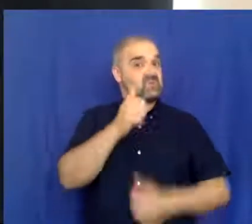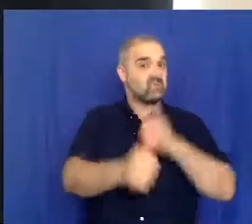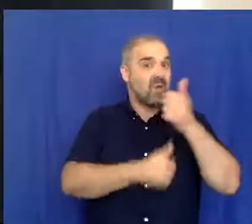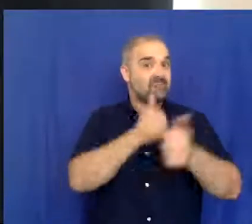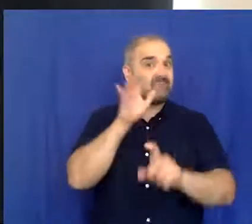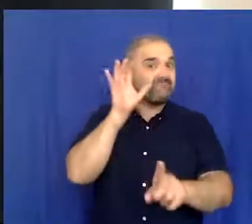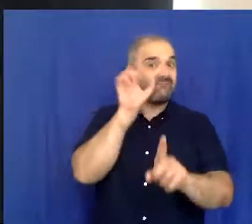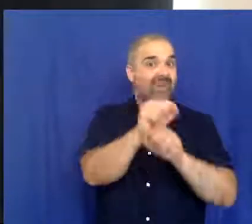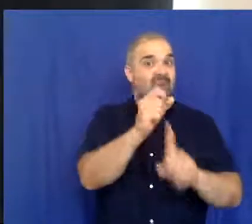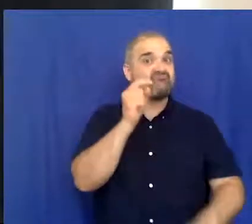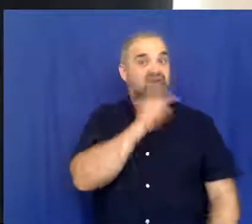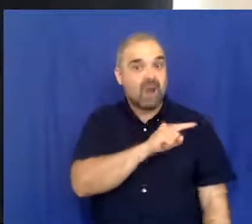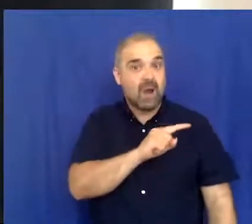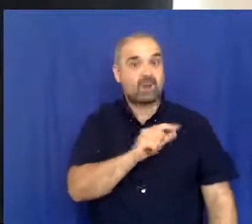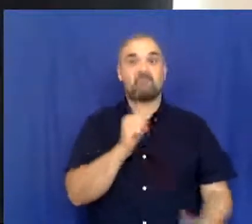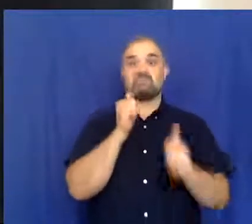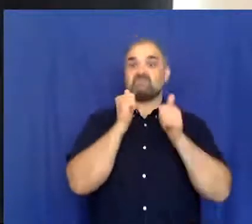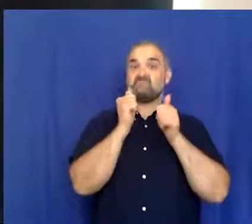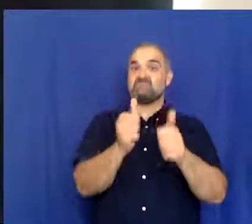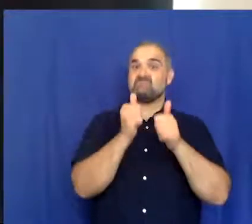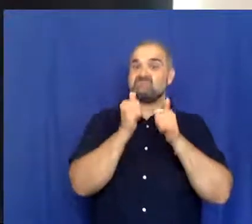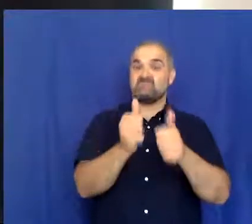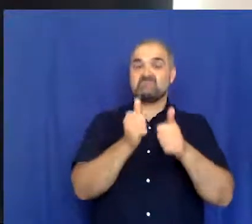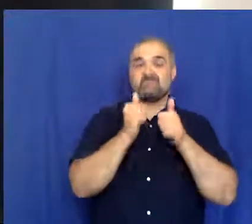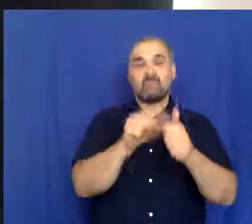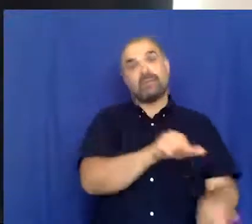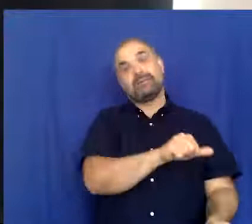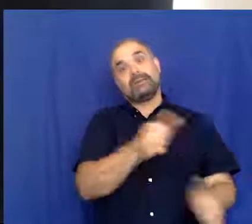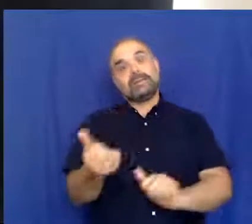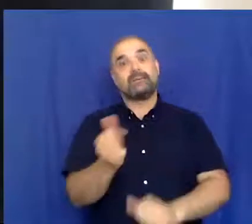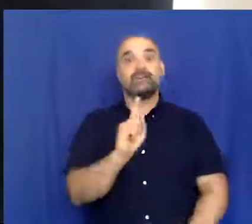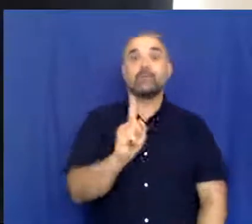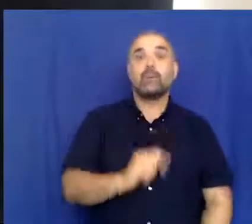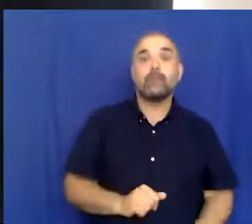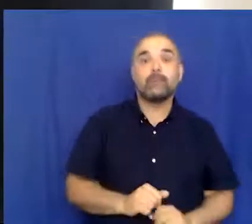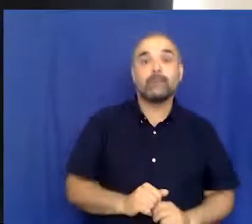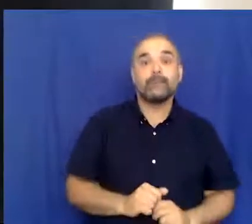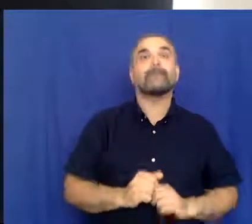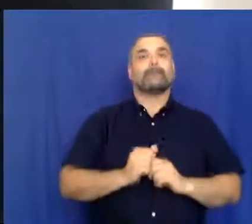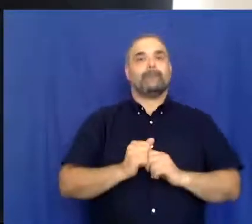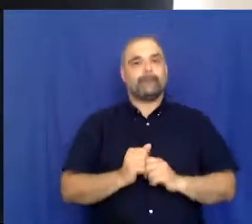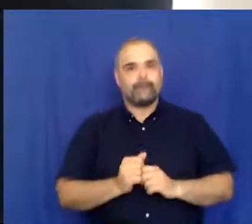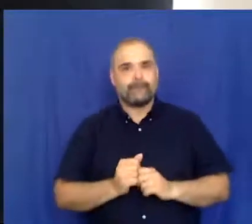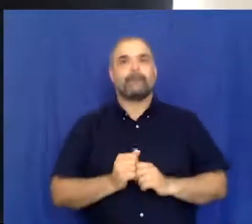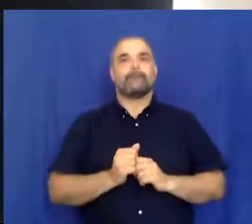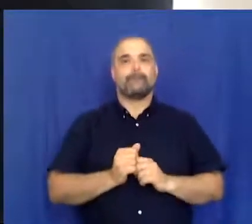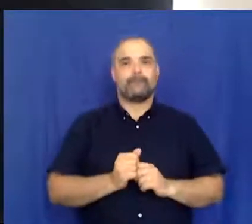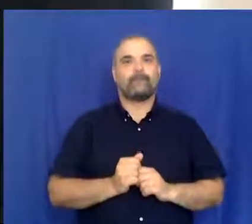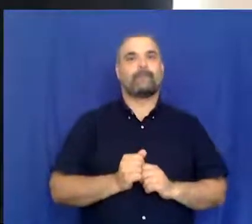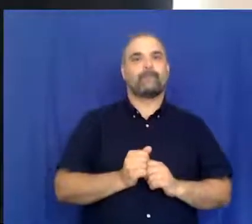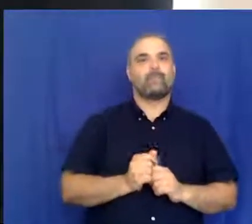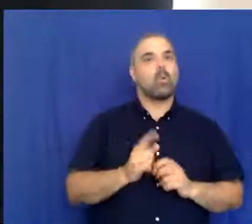Well done for finding something red. I wonder what we'll do next.